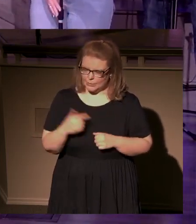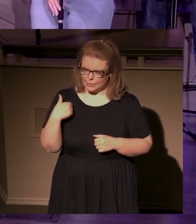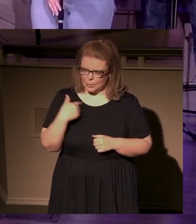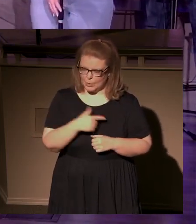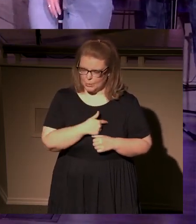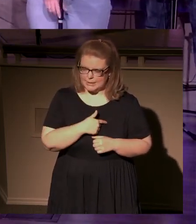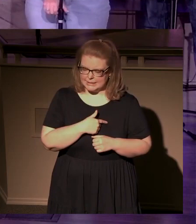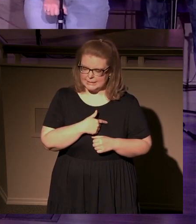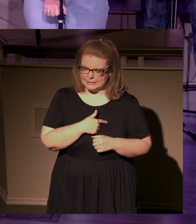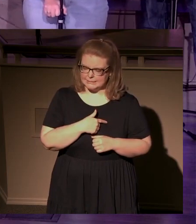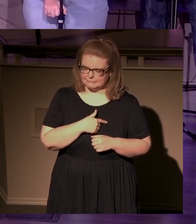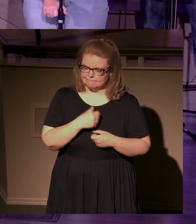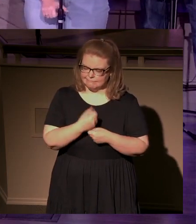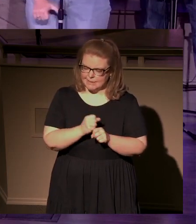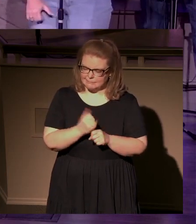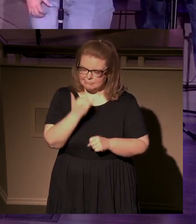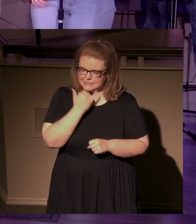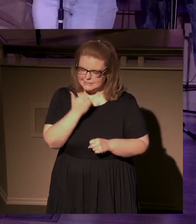understand.